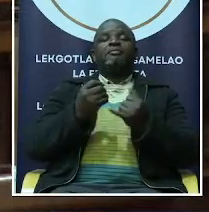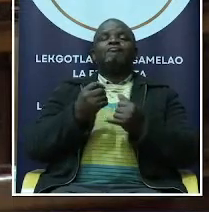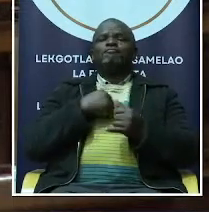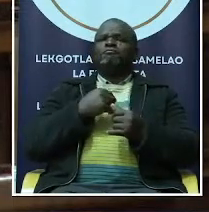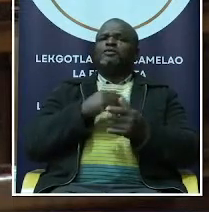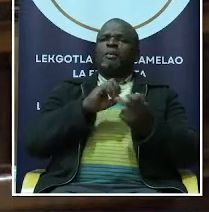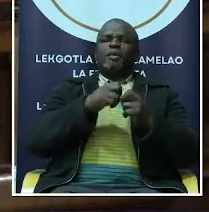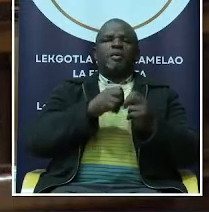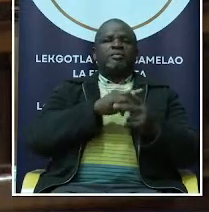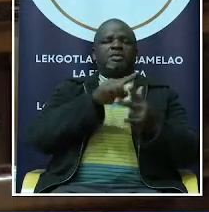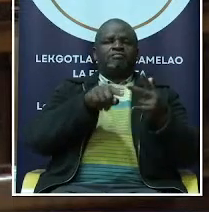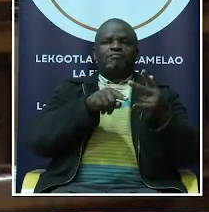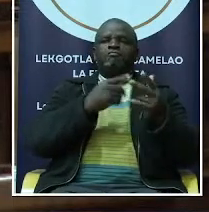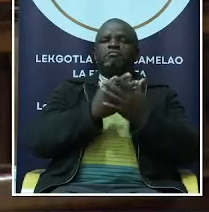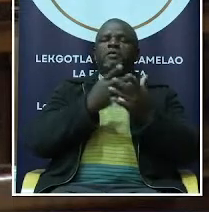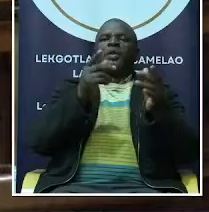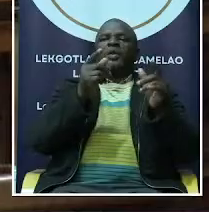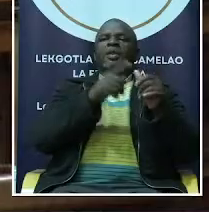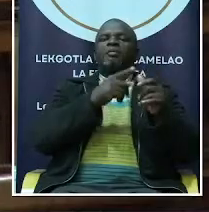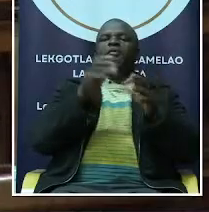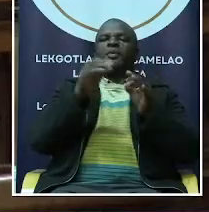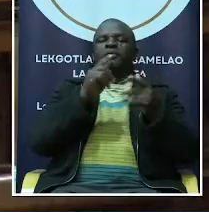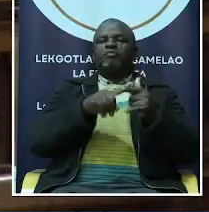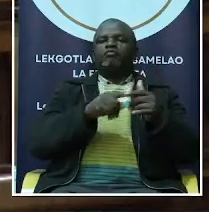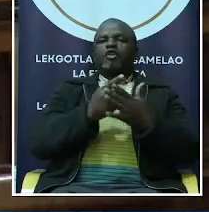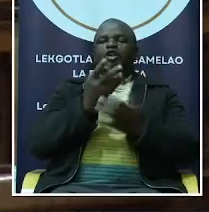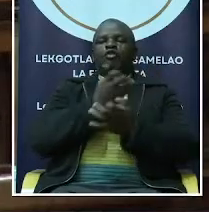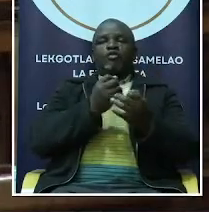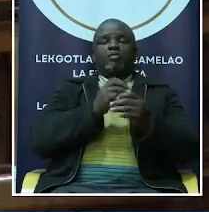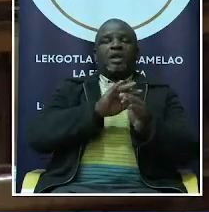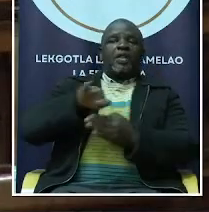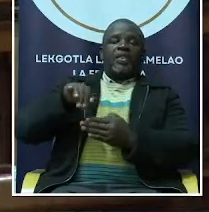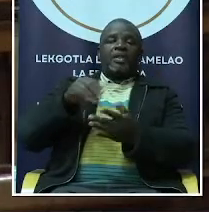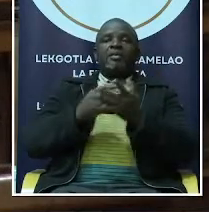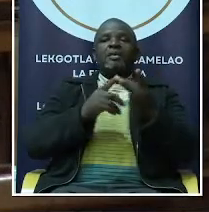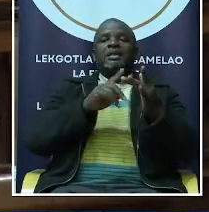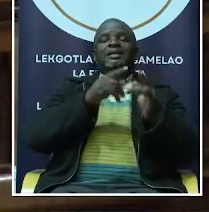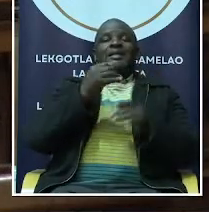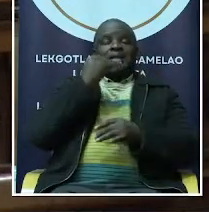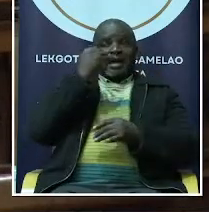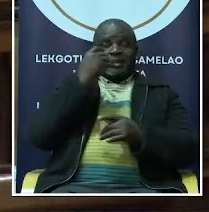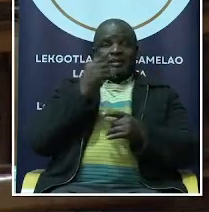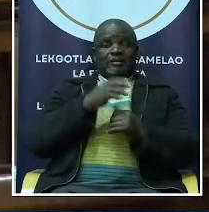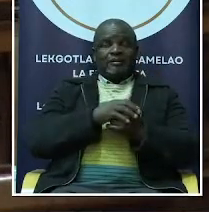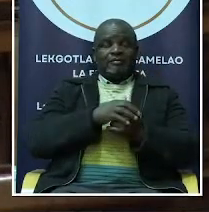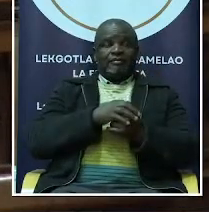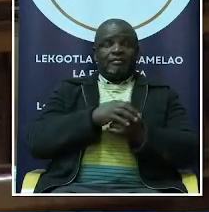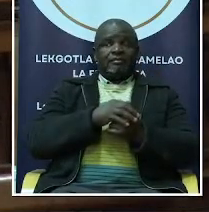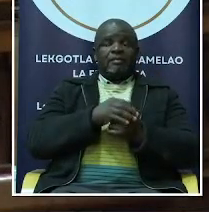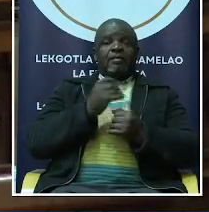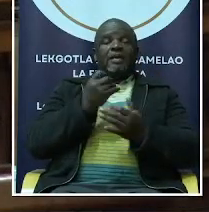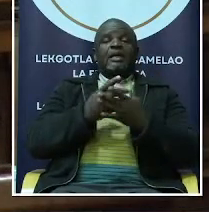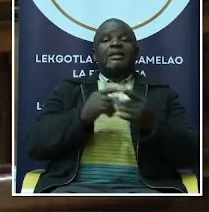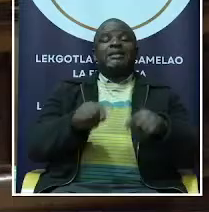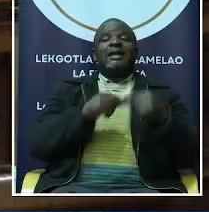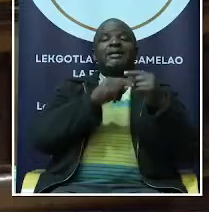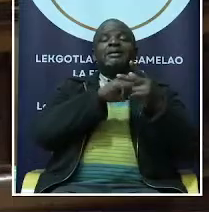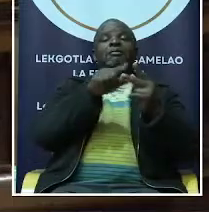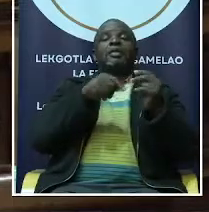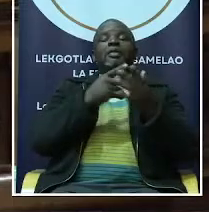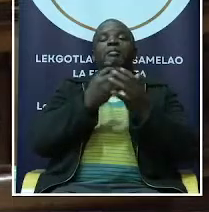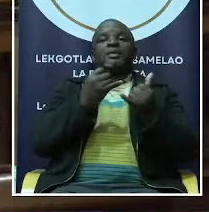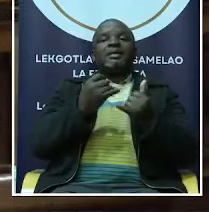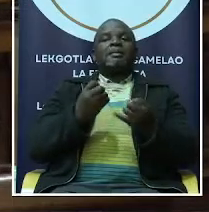burden: unemployment, economic exclusion, drugs, and substance abuse. These challenges rob